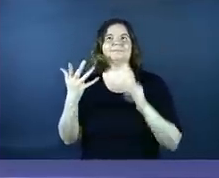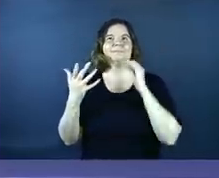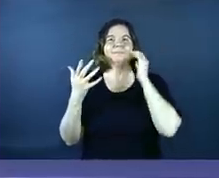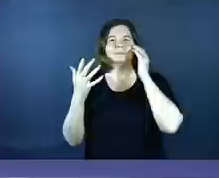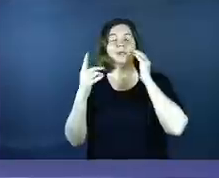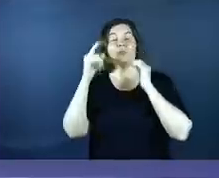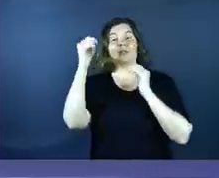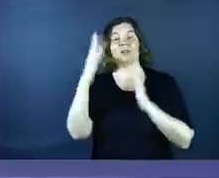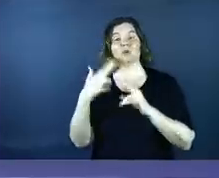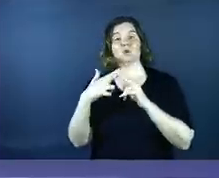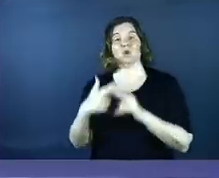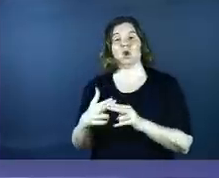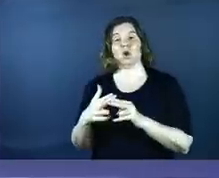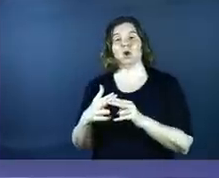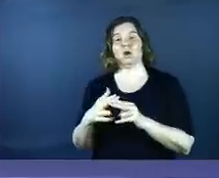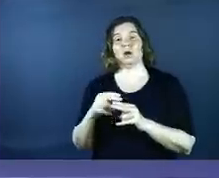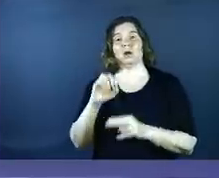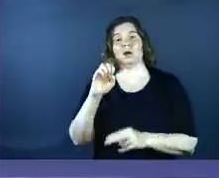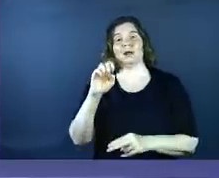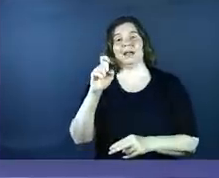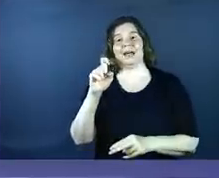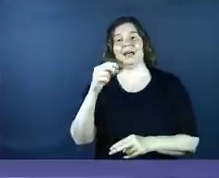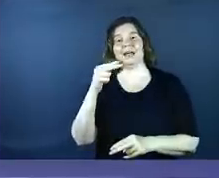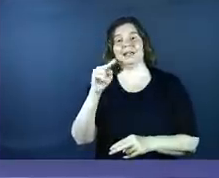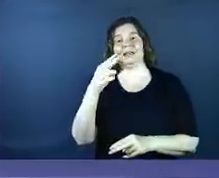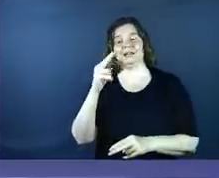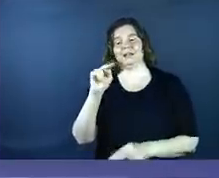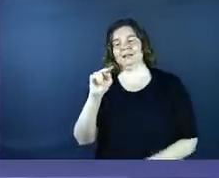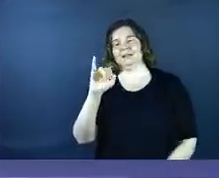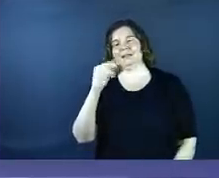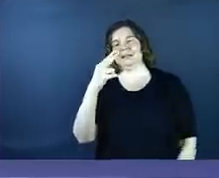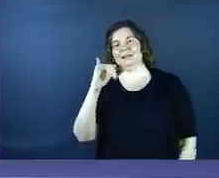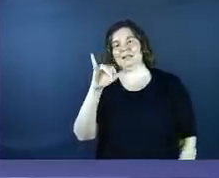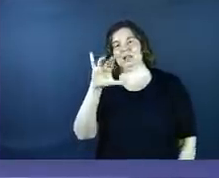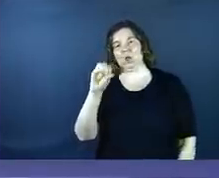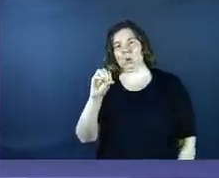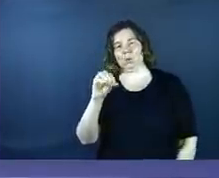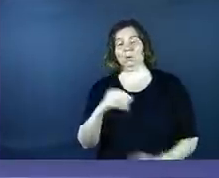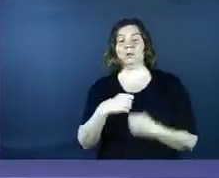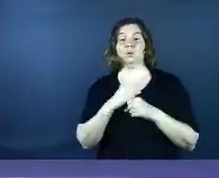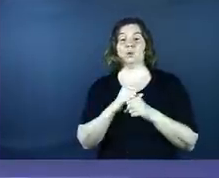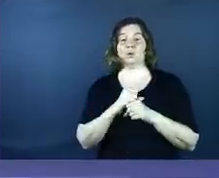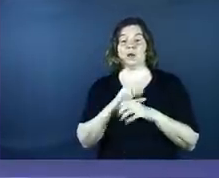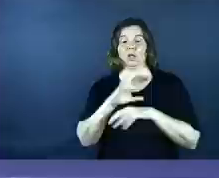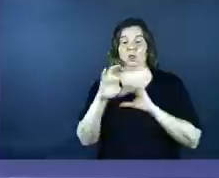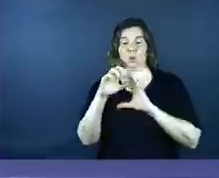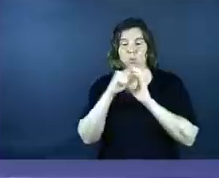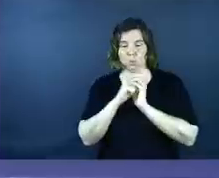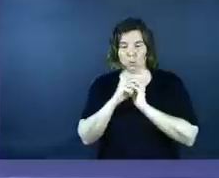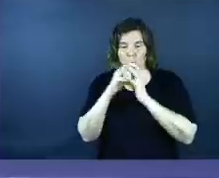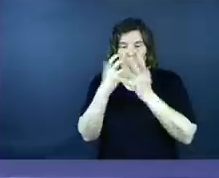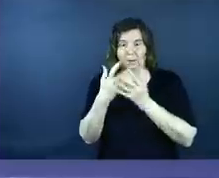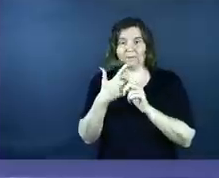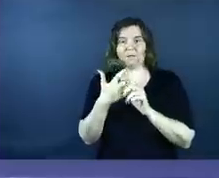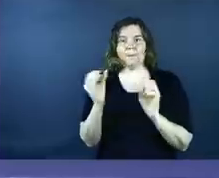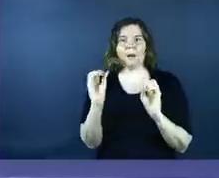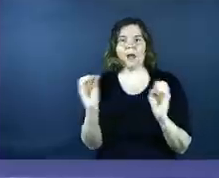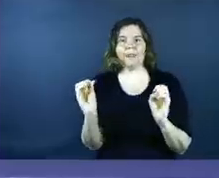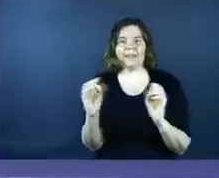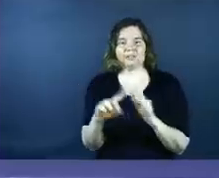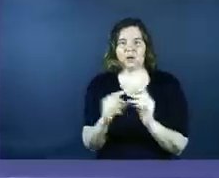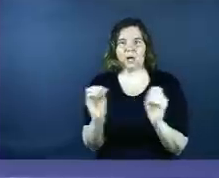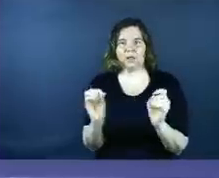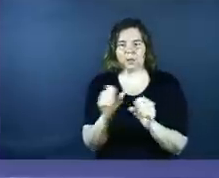The theologians call that ex nihilo, that when he created the world out of nothing, and that's the nature of his